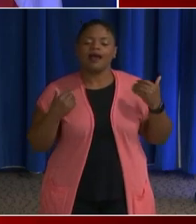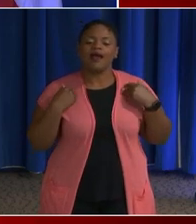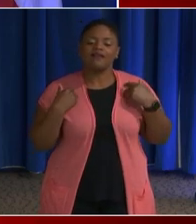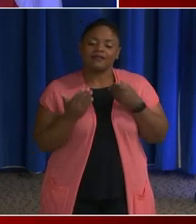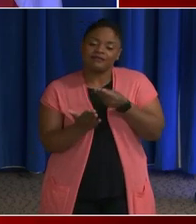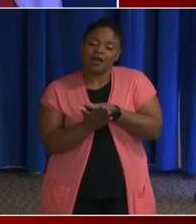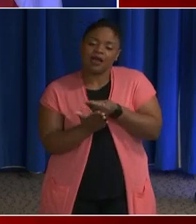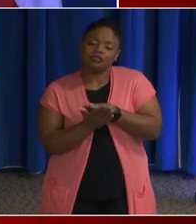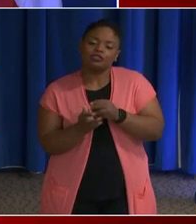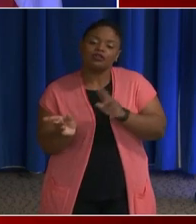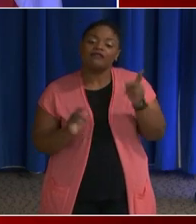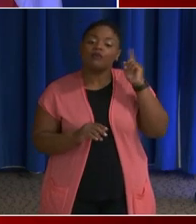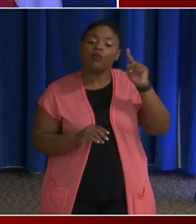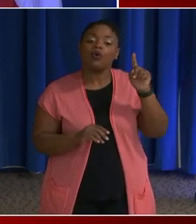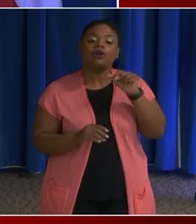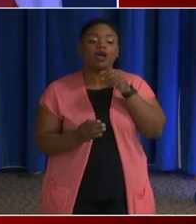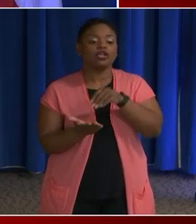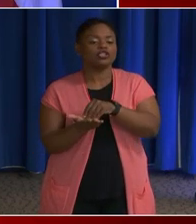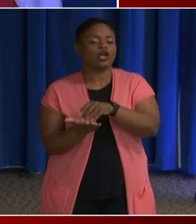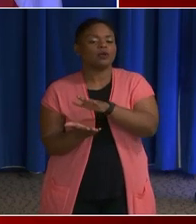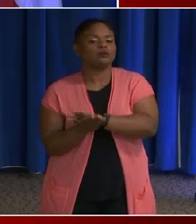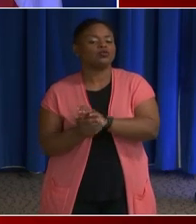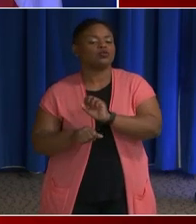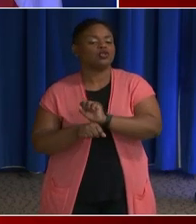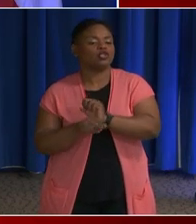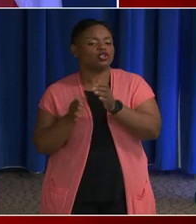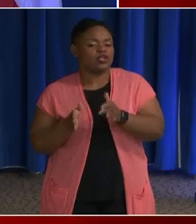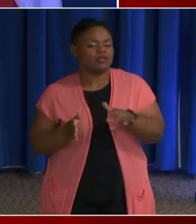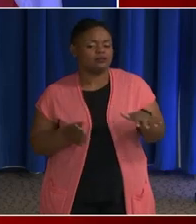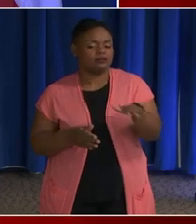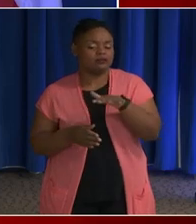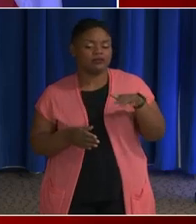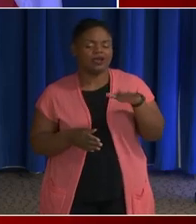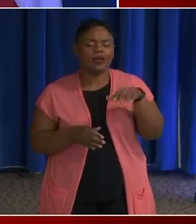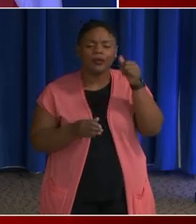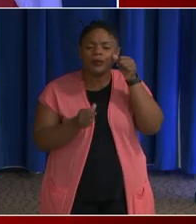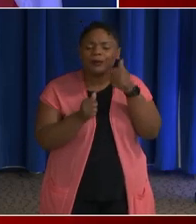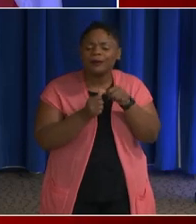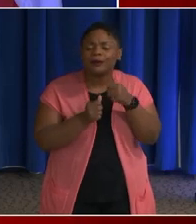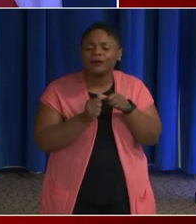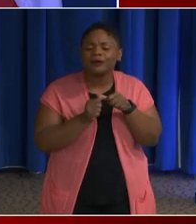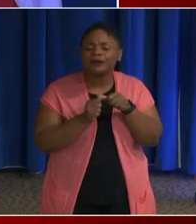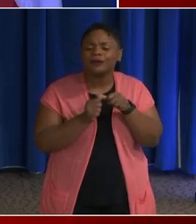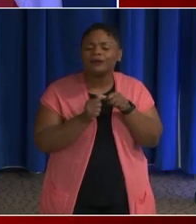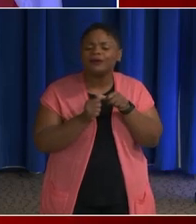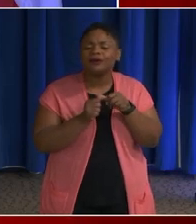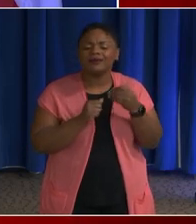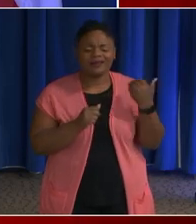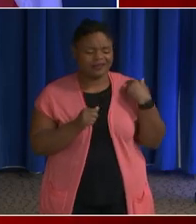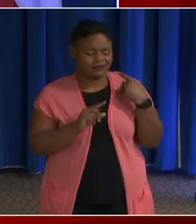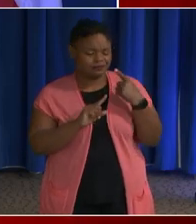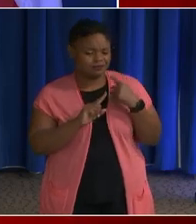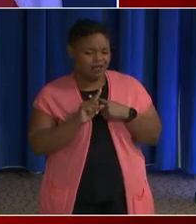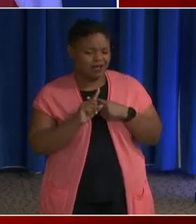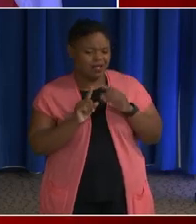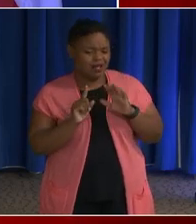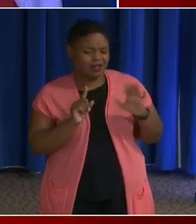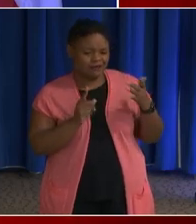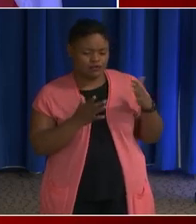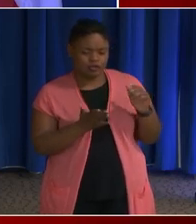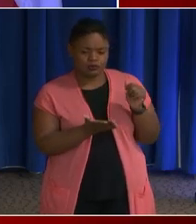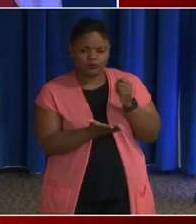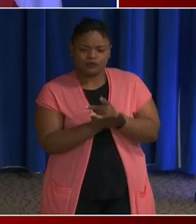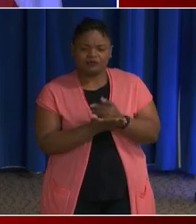undocumented workers. You may remember that Events DC over a month ago approved roughly $15